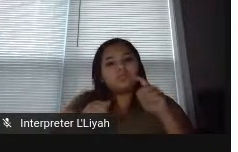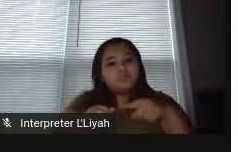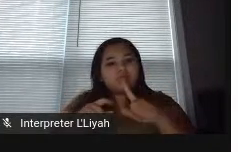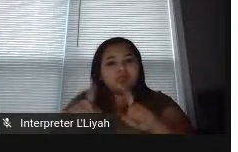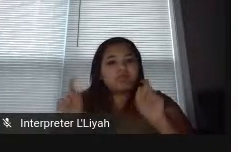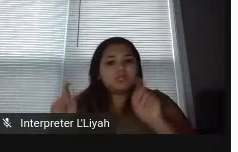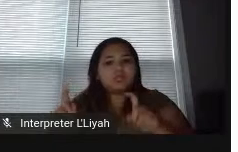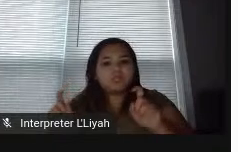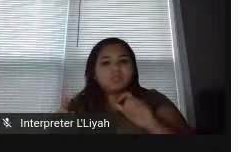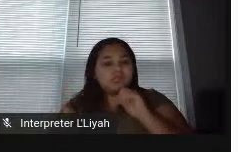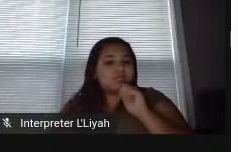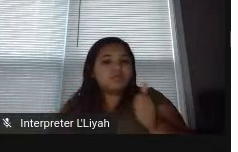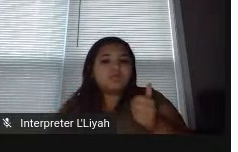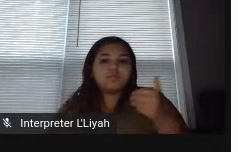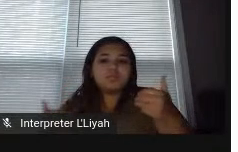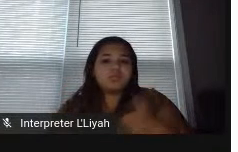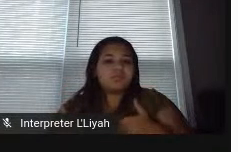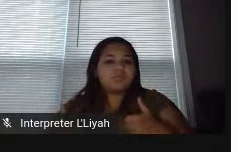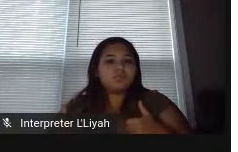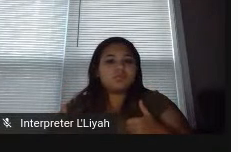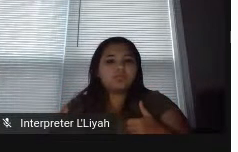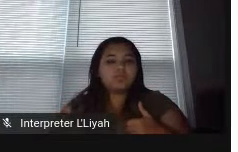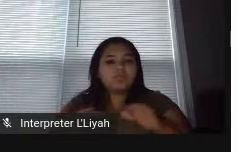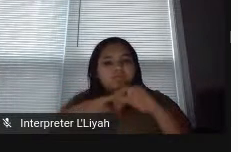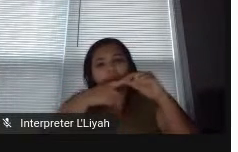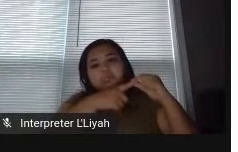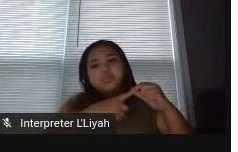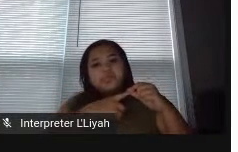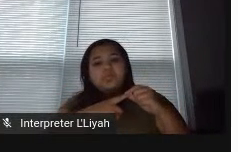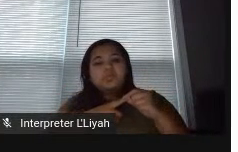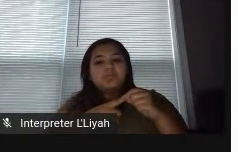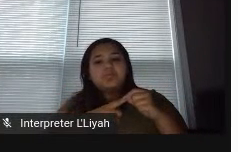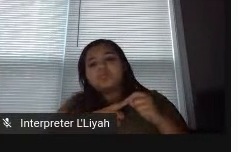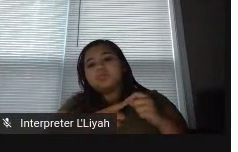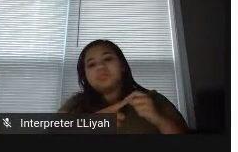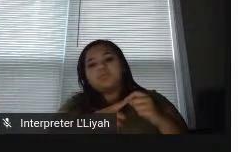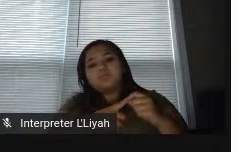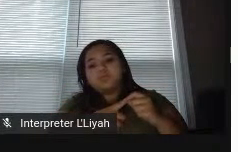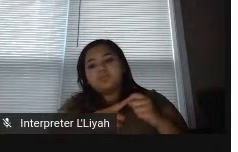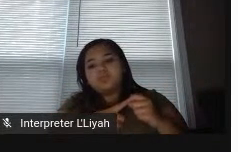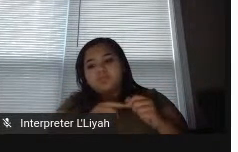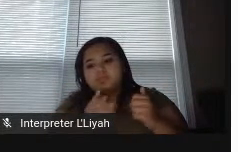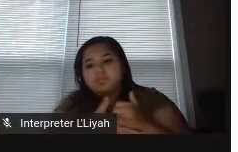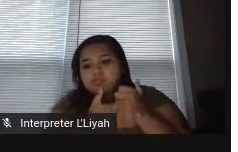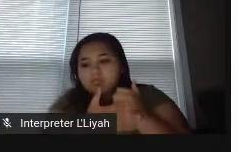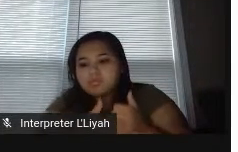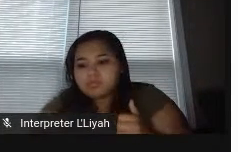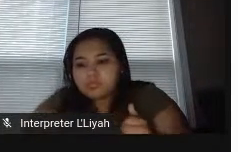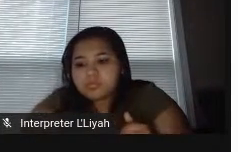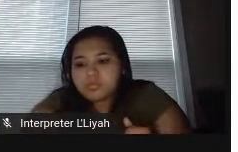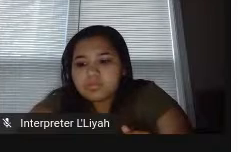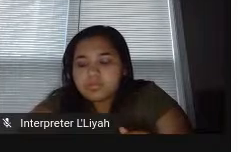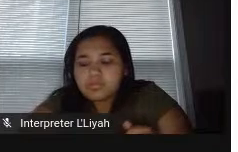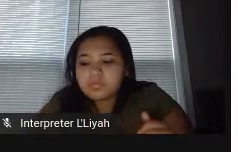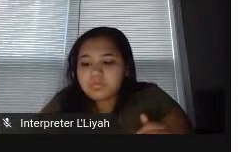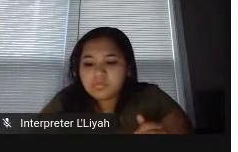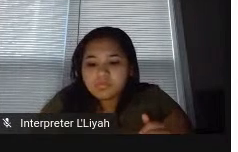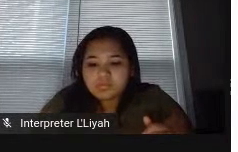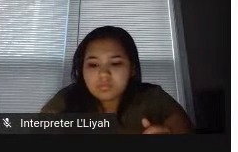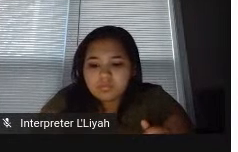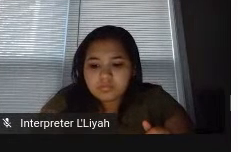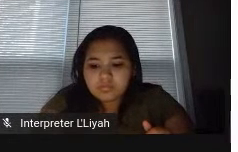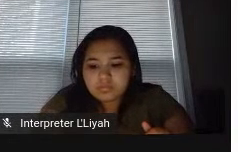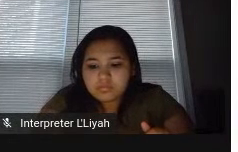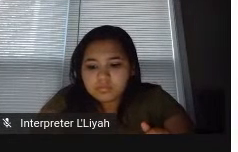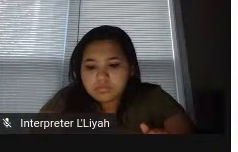test that didn't have a special, they needed help or accommodations. So you